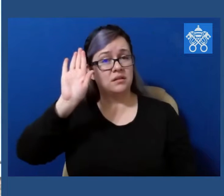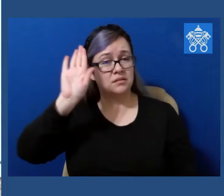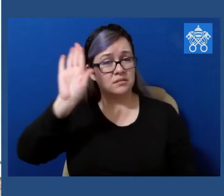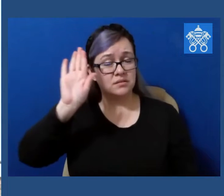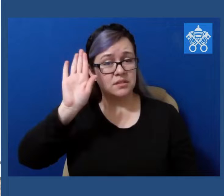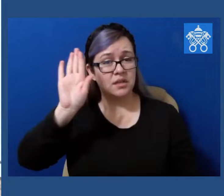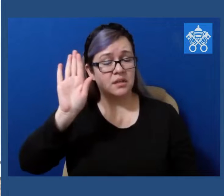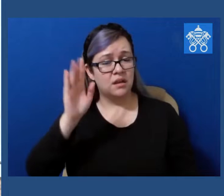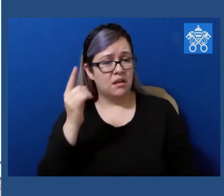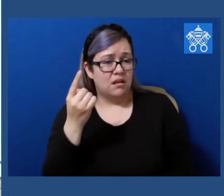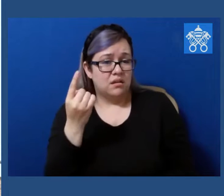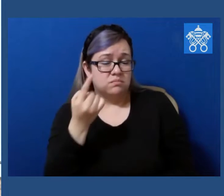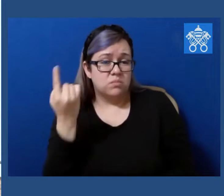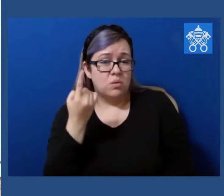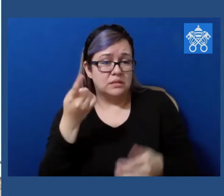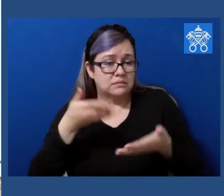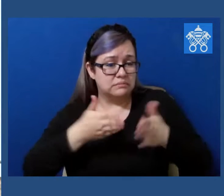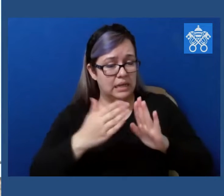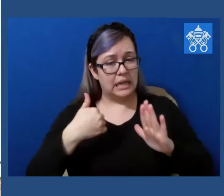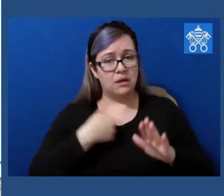instead leaves us always free